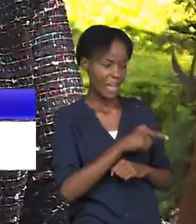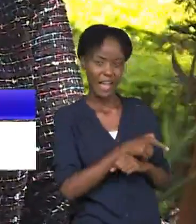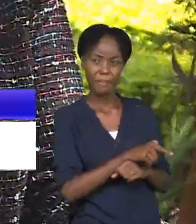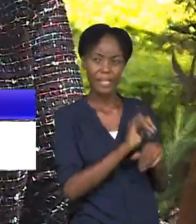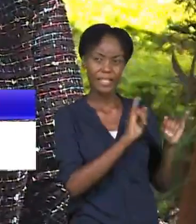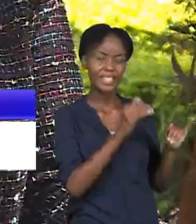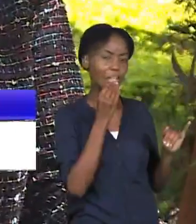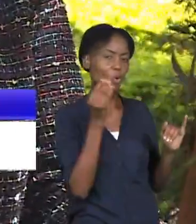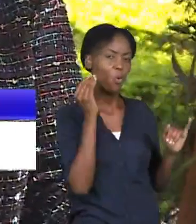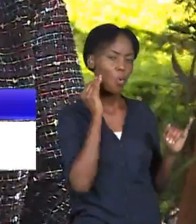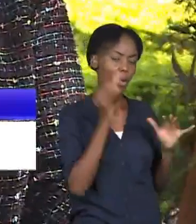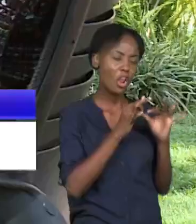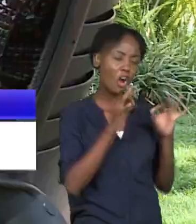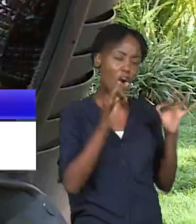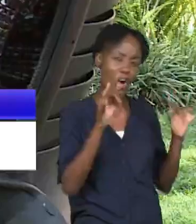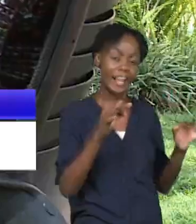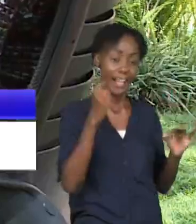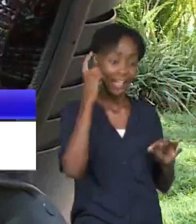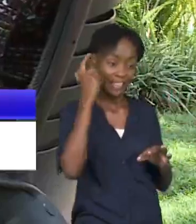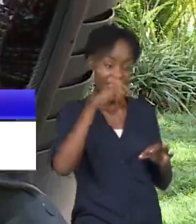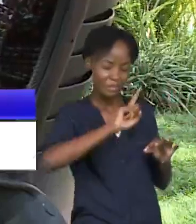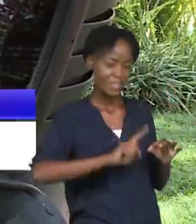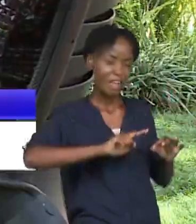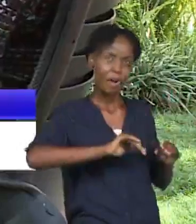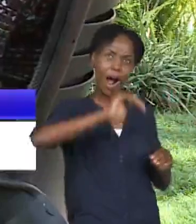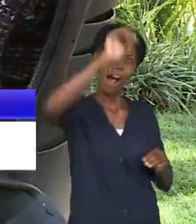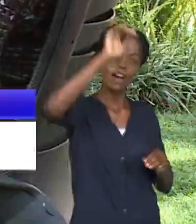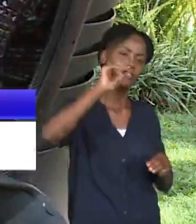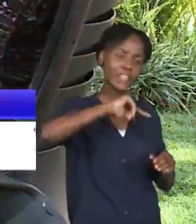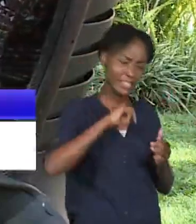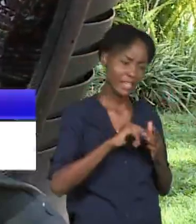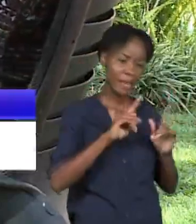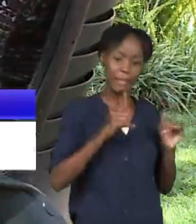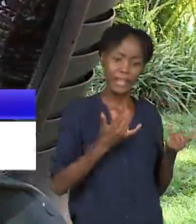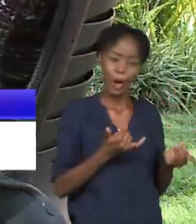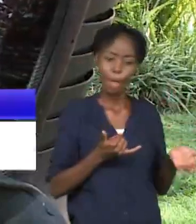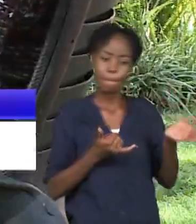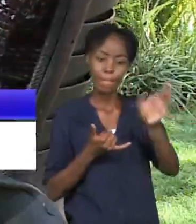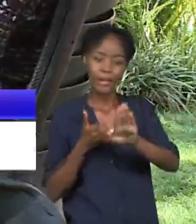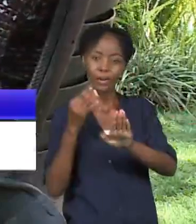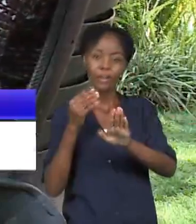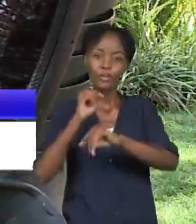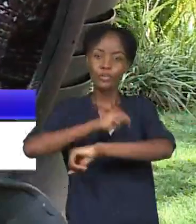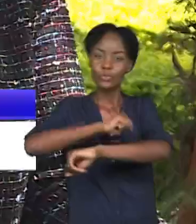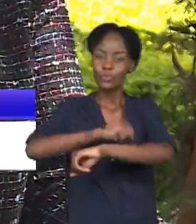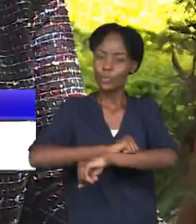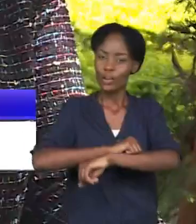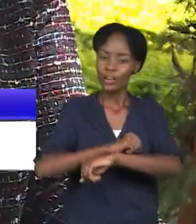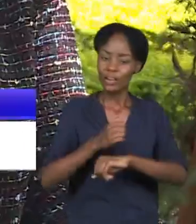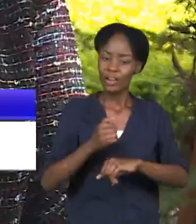they never go back to school. Yeah, because of the freedom. Because of the freedom, and then no one was giving directives. The whole world wasn't going to